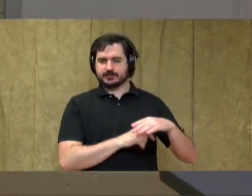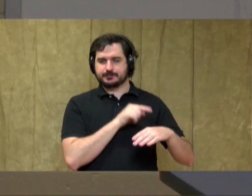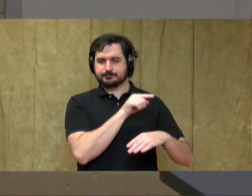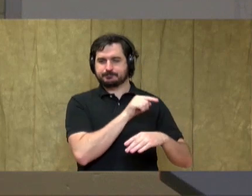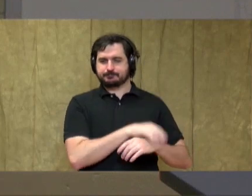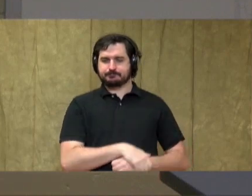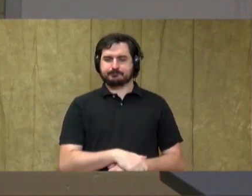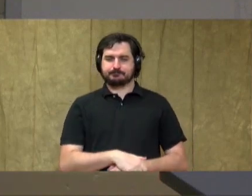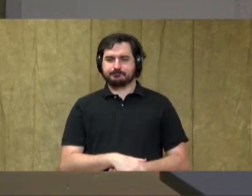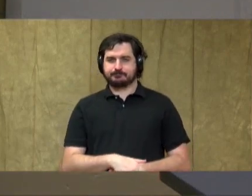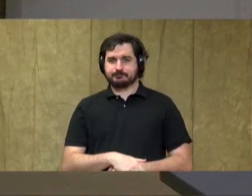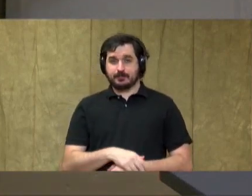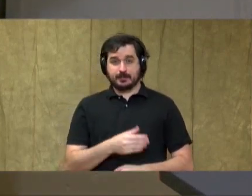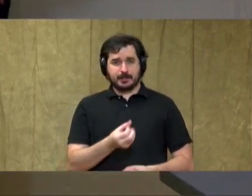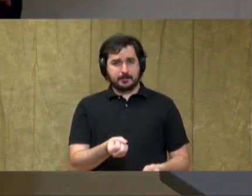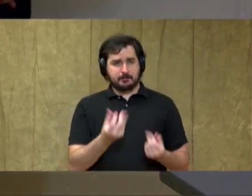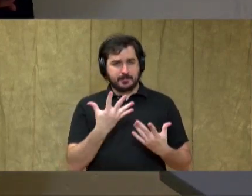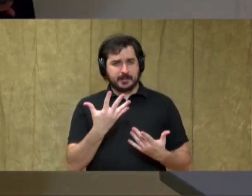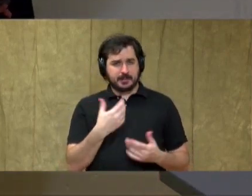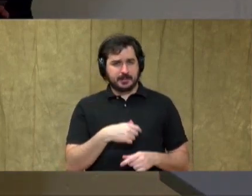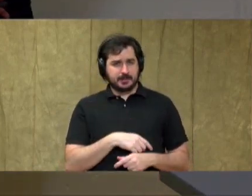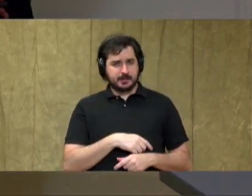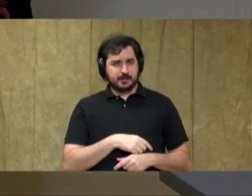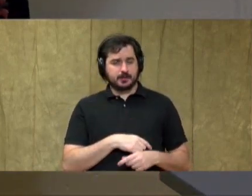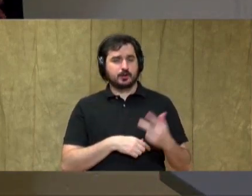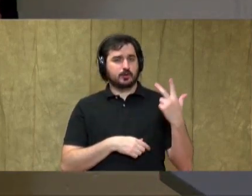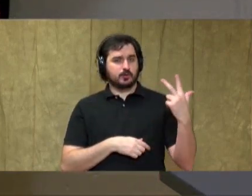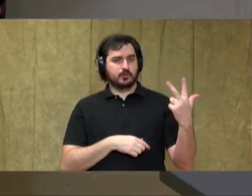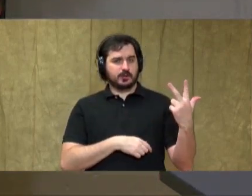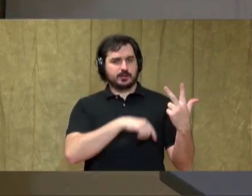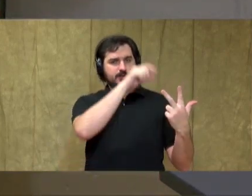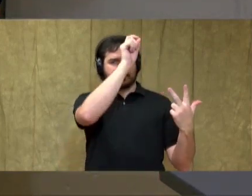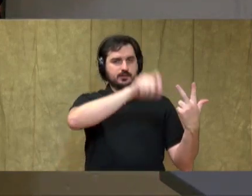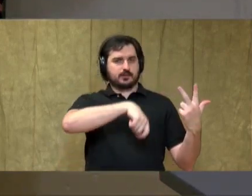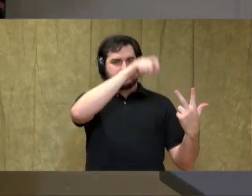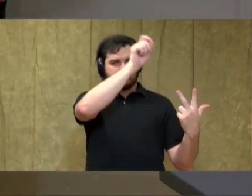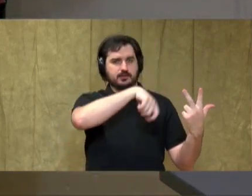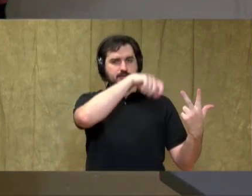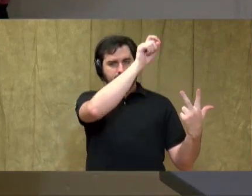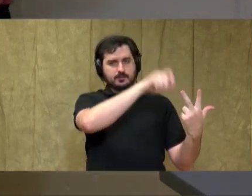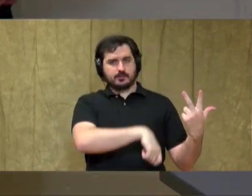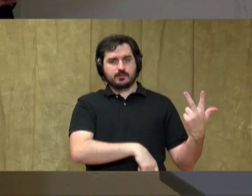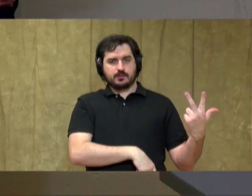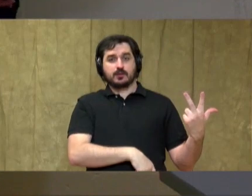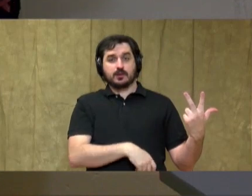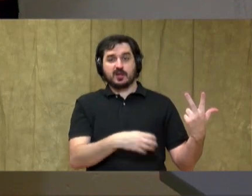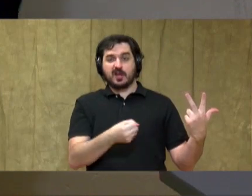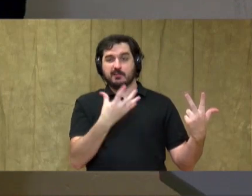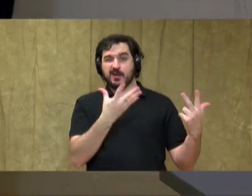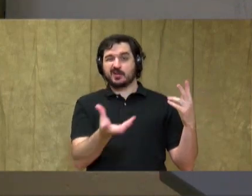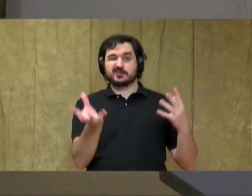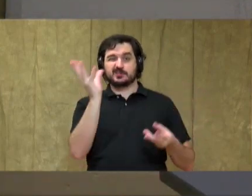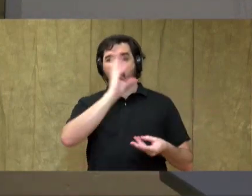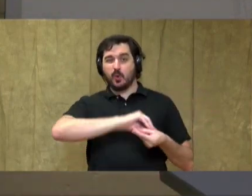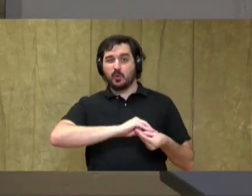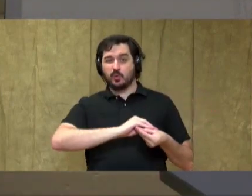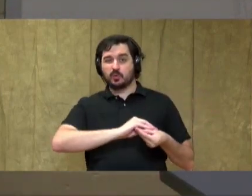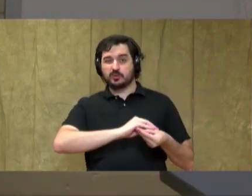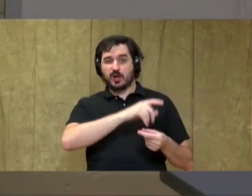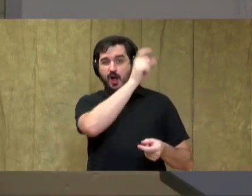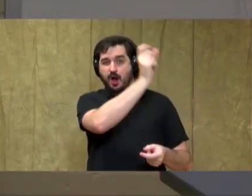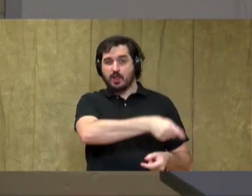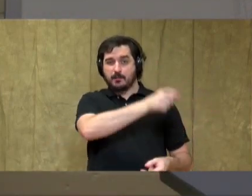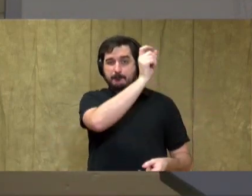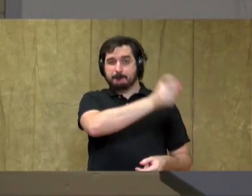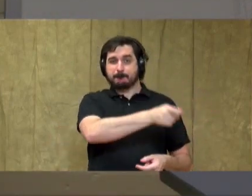columns do I have shaded? 3. How many total columns are there? 10. So I